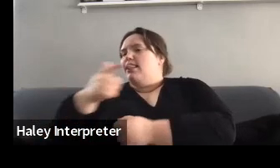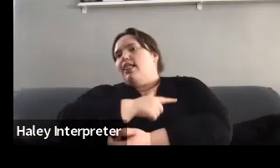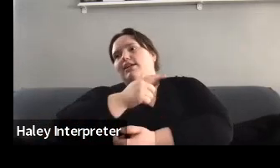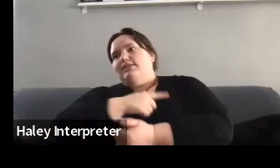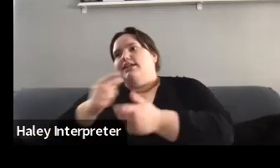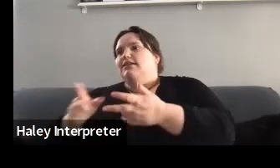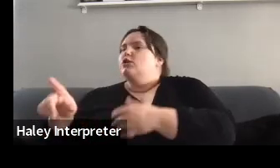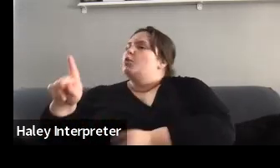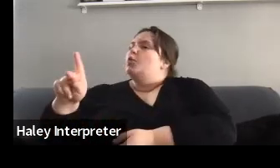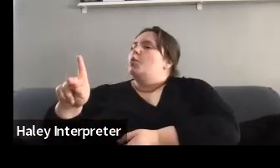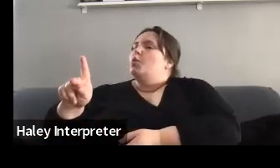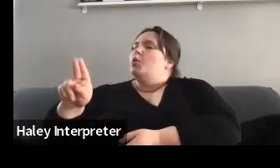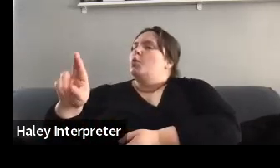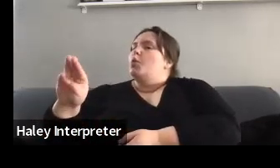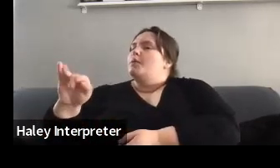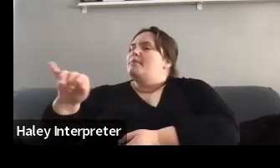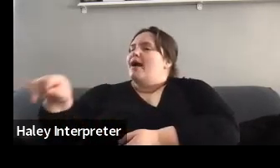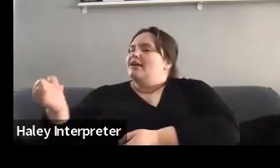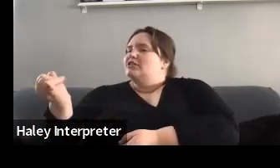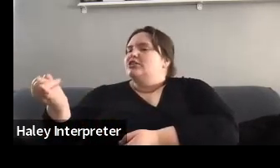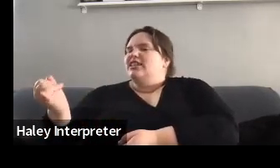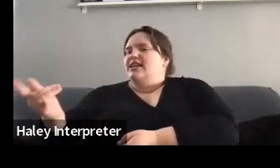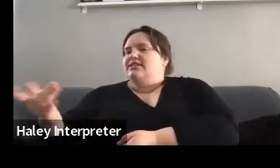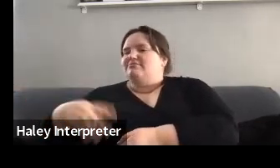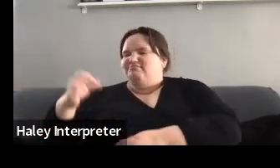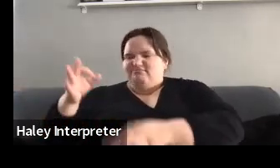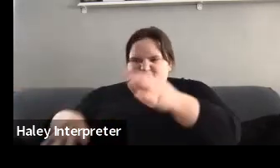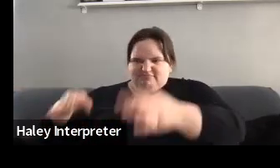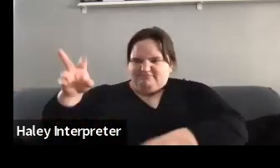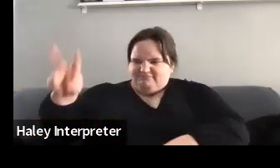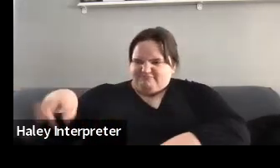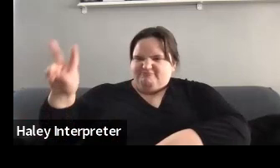judgmental. Reggie and Kamaji are cats, so.